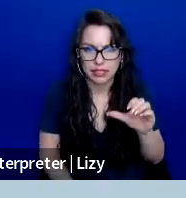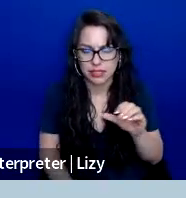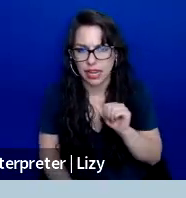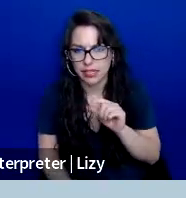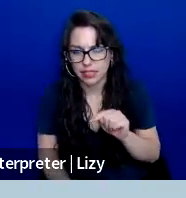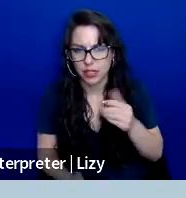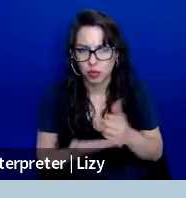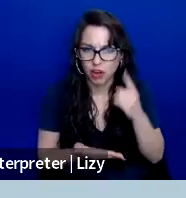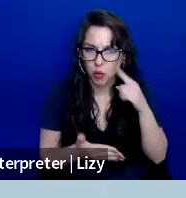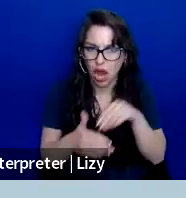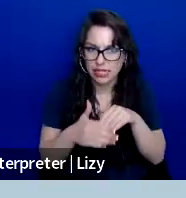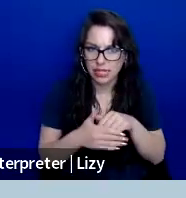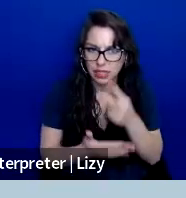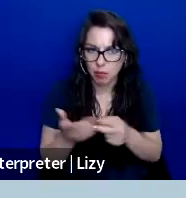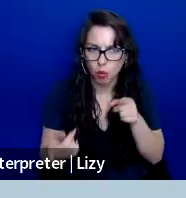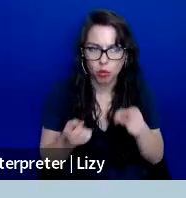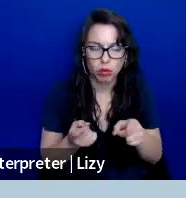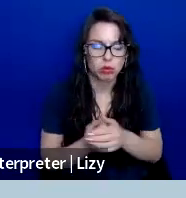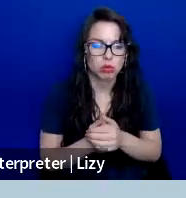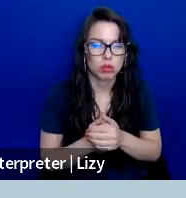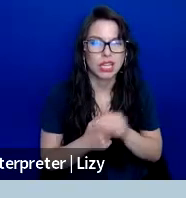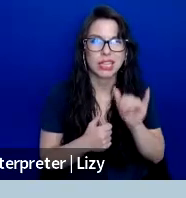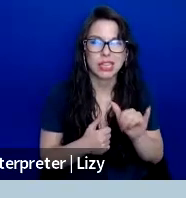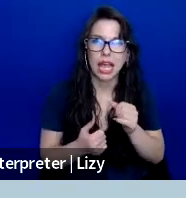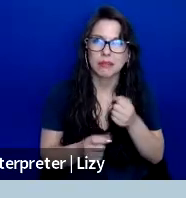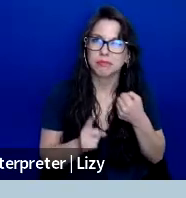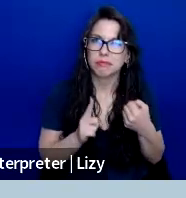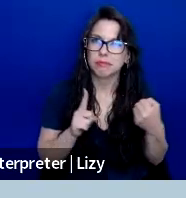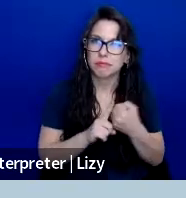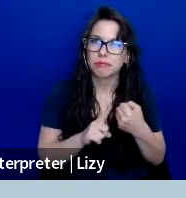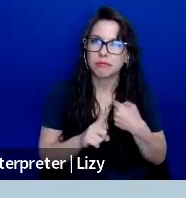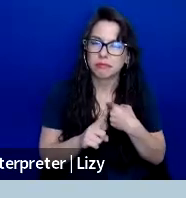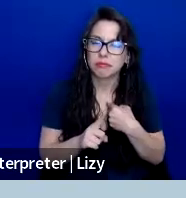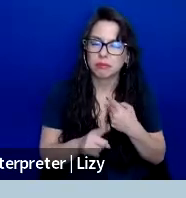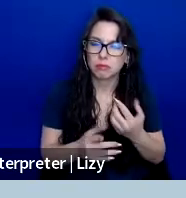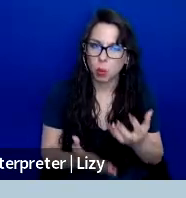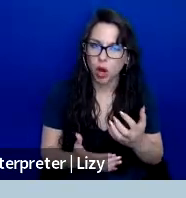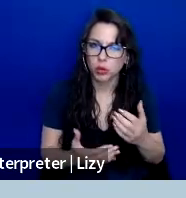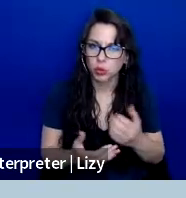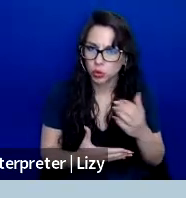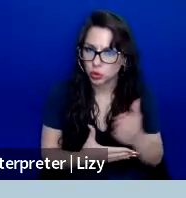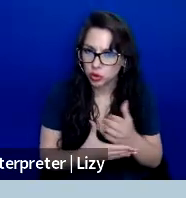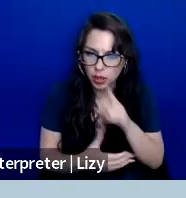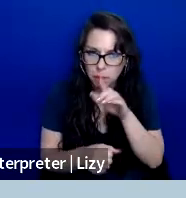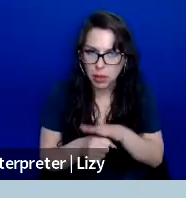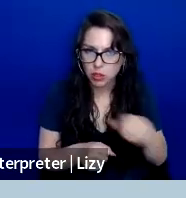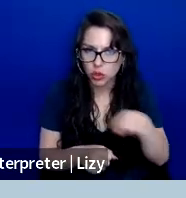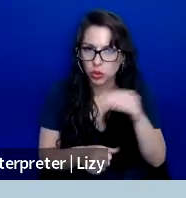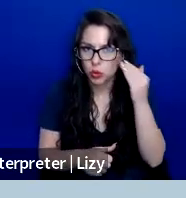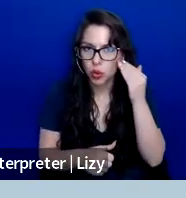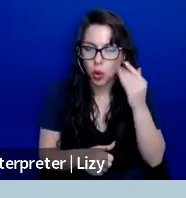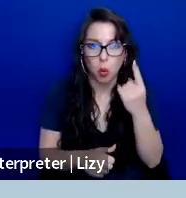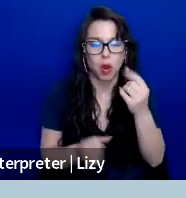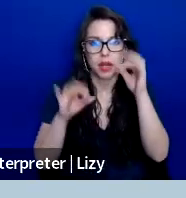kind of leads me to want to share and make sure everyone knows that an amazing resource just